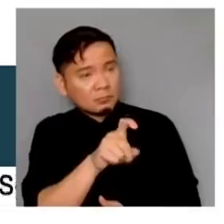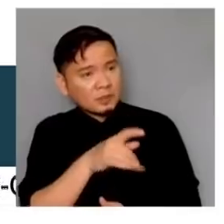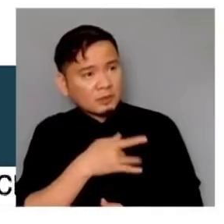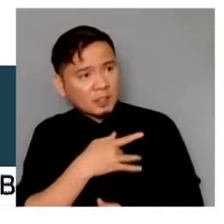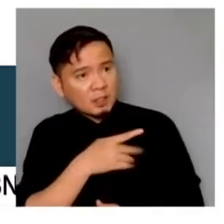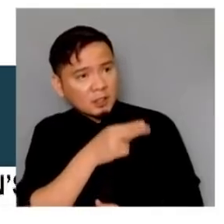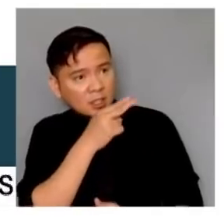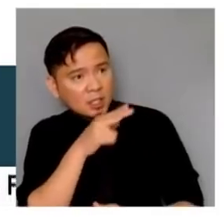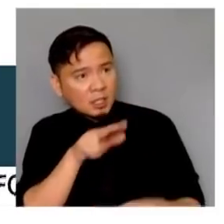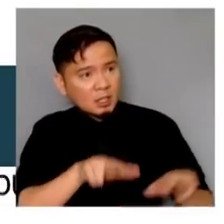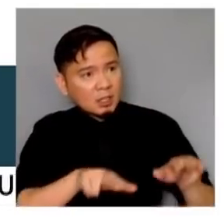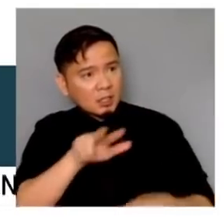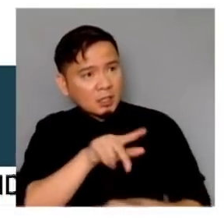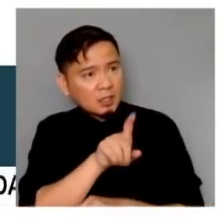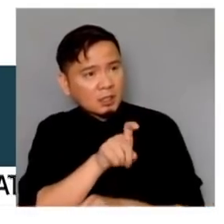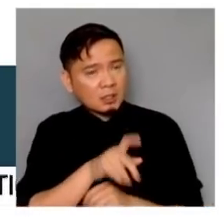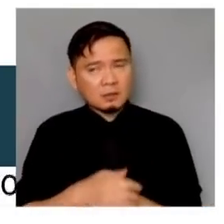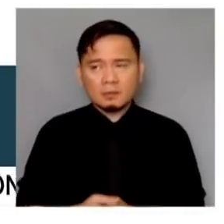Yes.